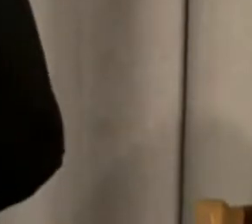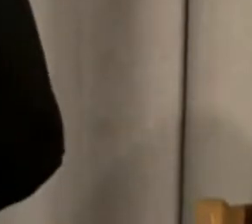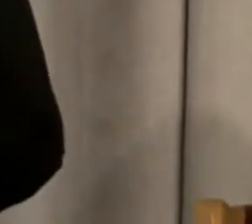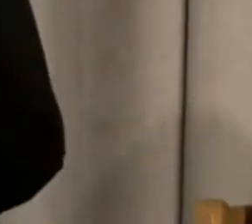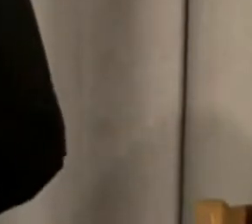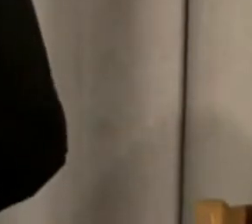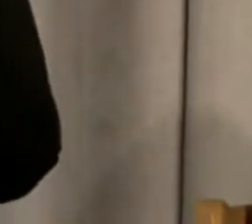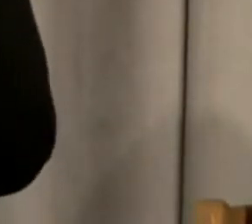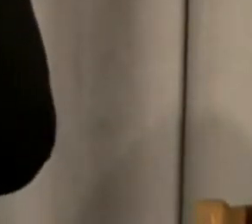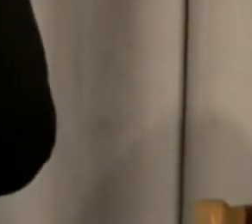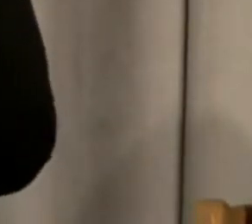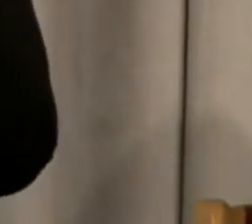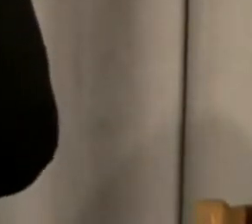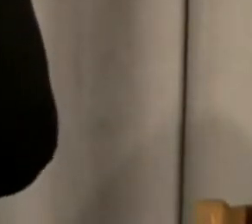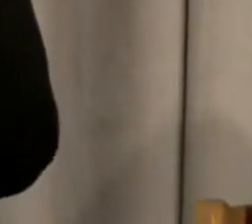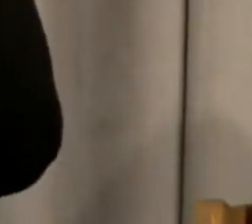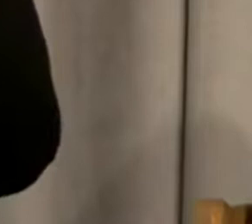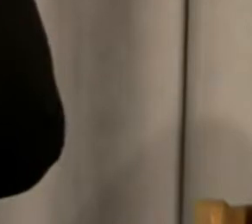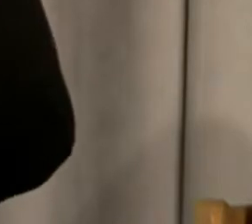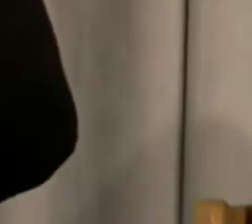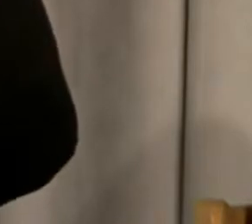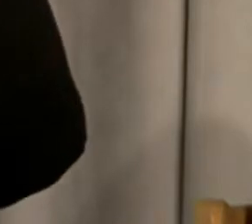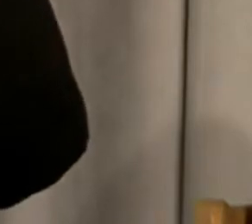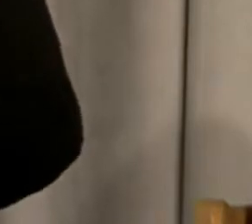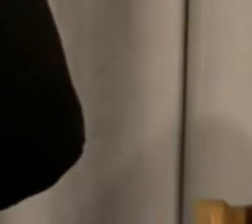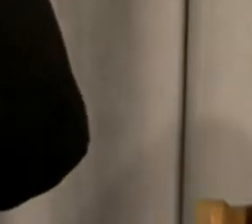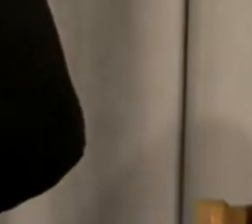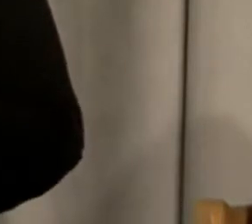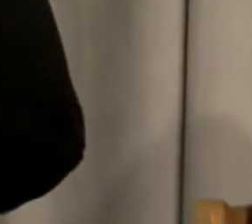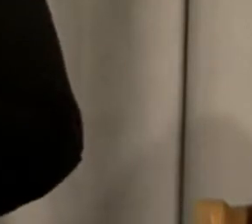My first experience with, I